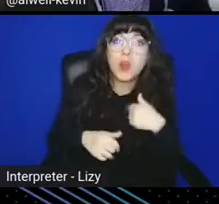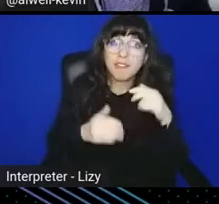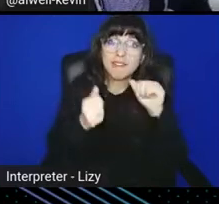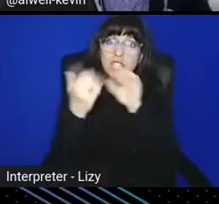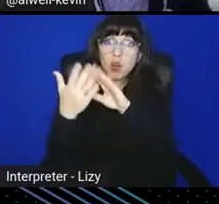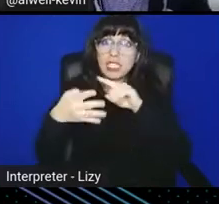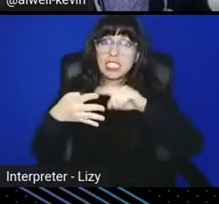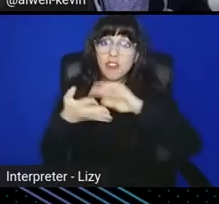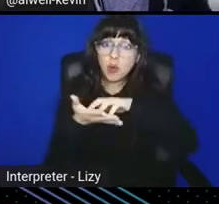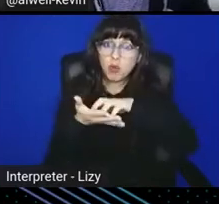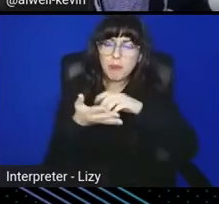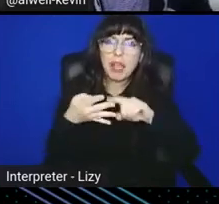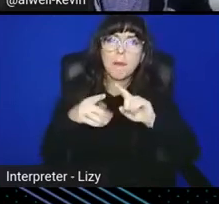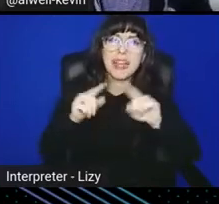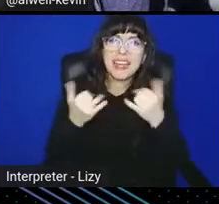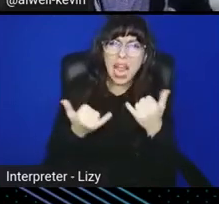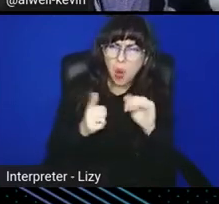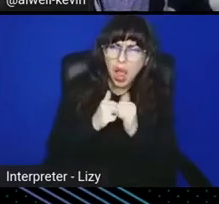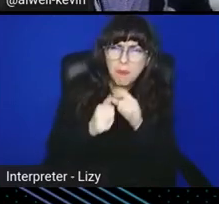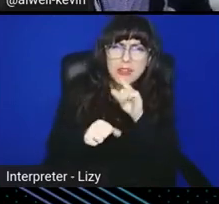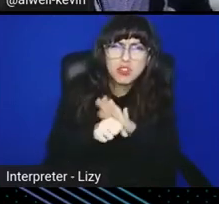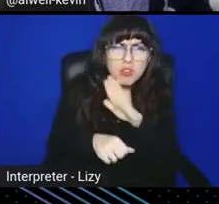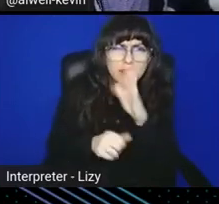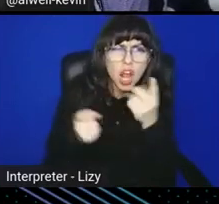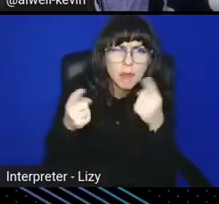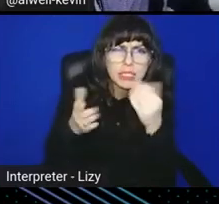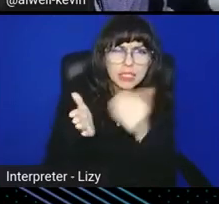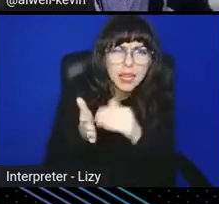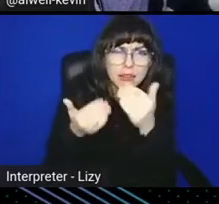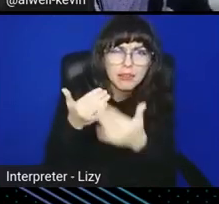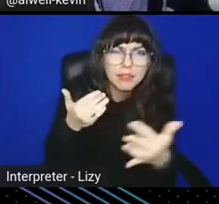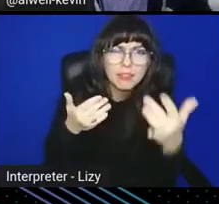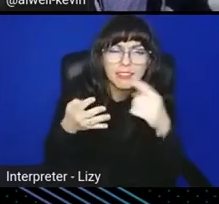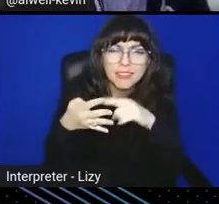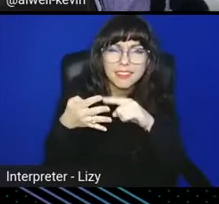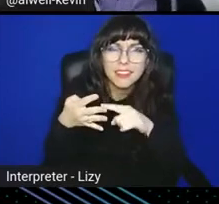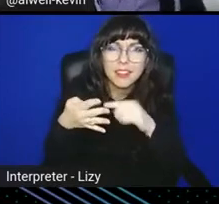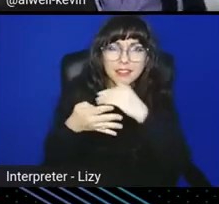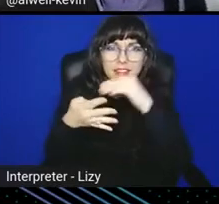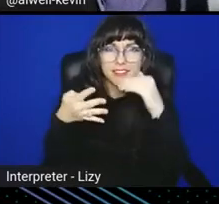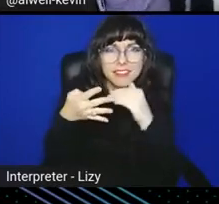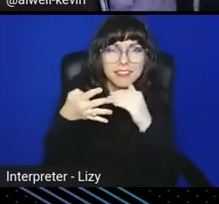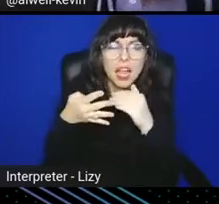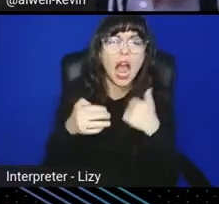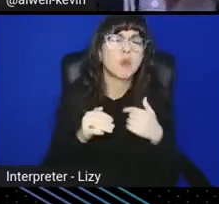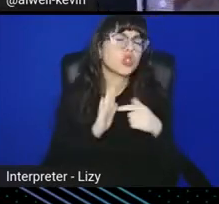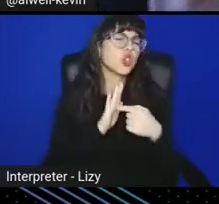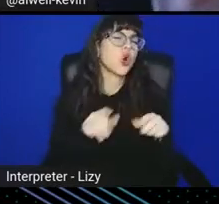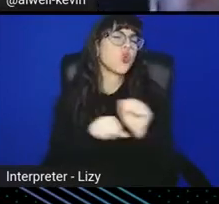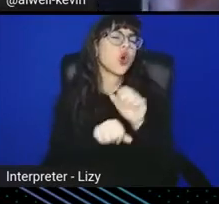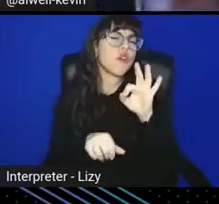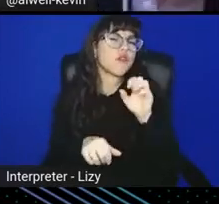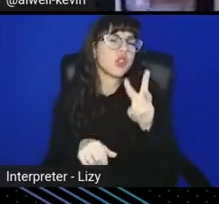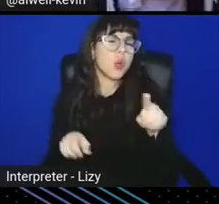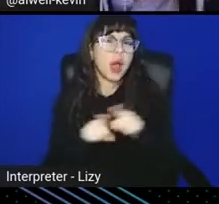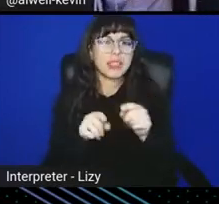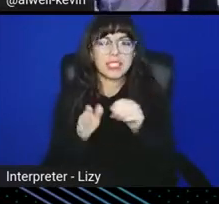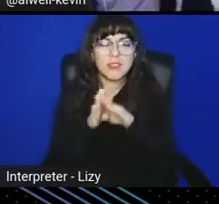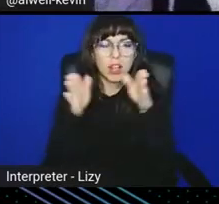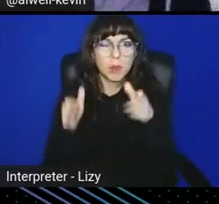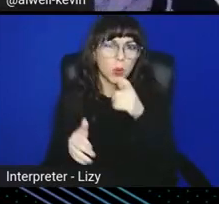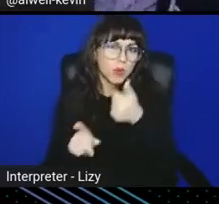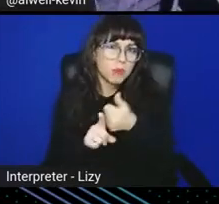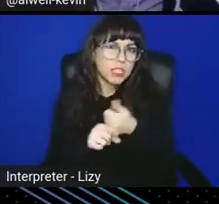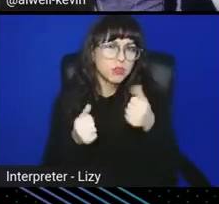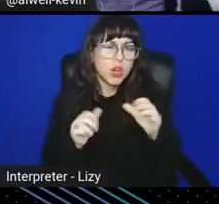make sure that never happens? And so what I'll show you is the workflow as a developer who's trying to push